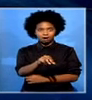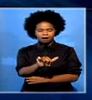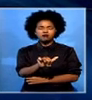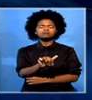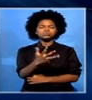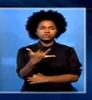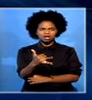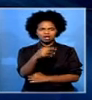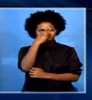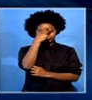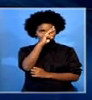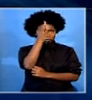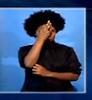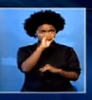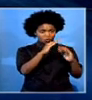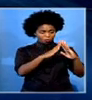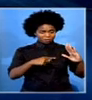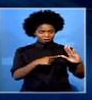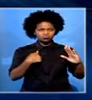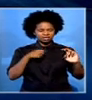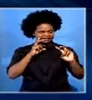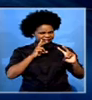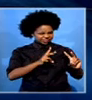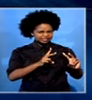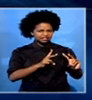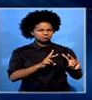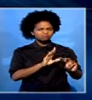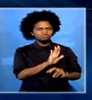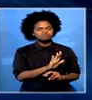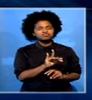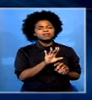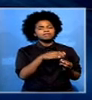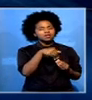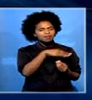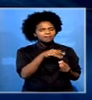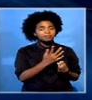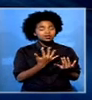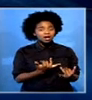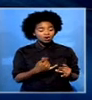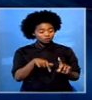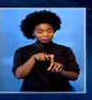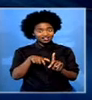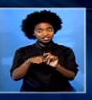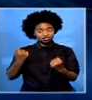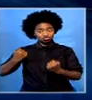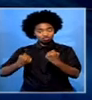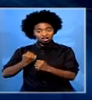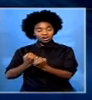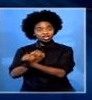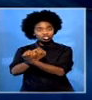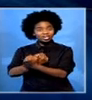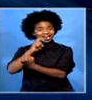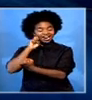Pretoria home today. Meanwhile, the driver of the truck that collided with the minister's vehicle has been remanded in custody.